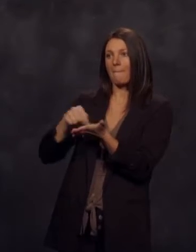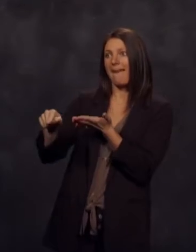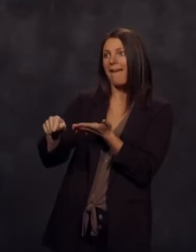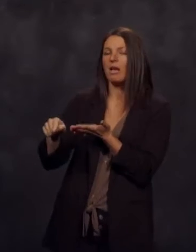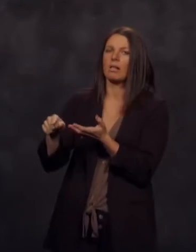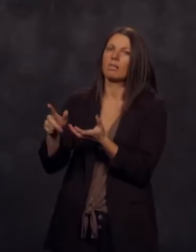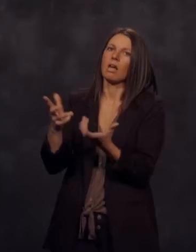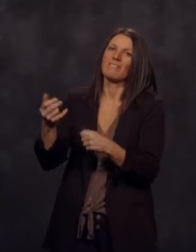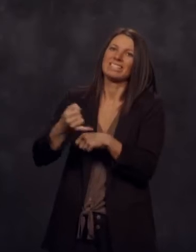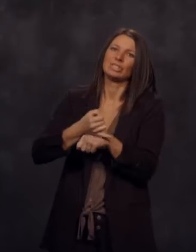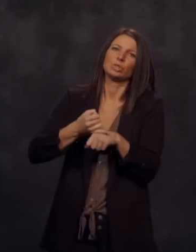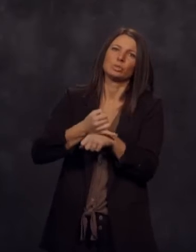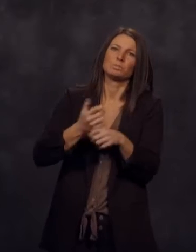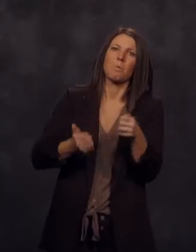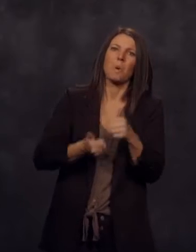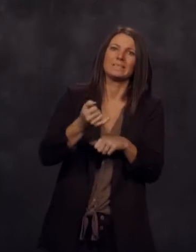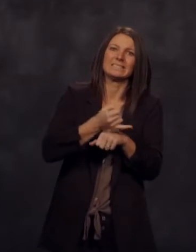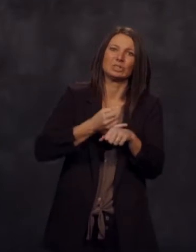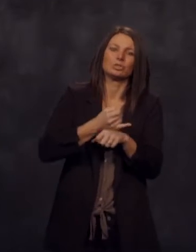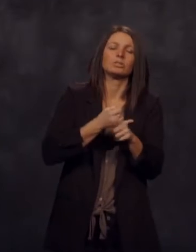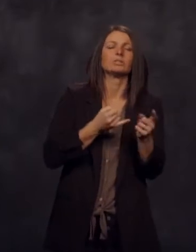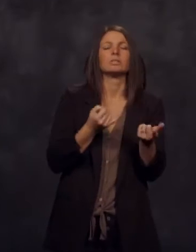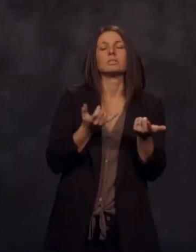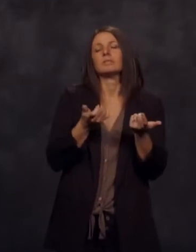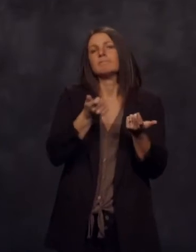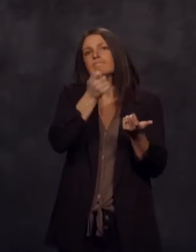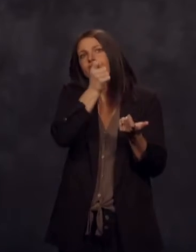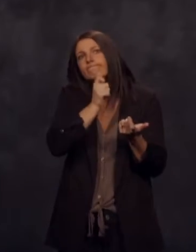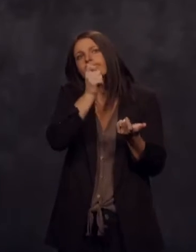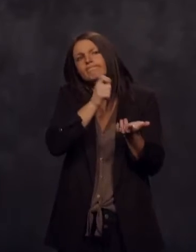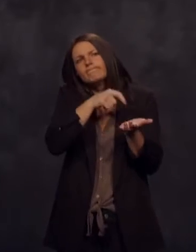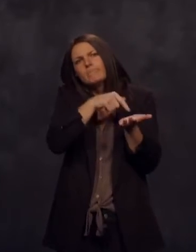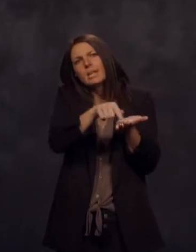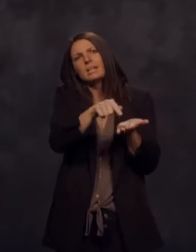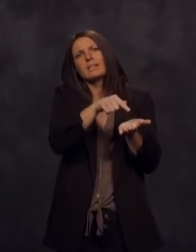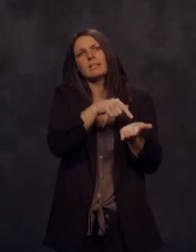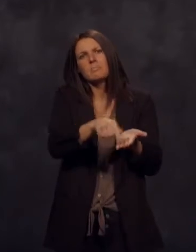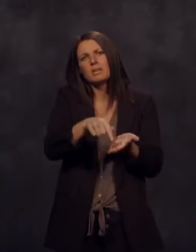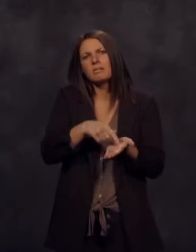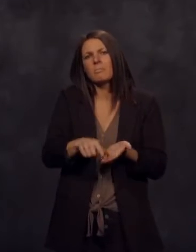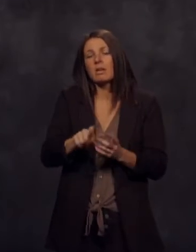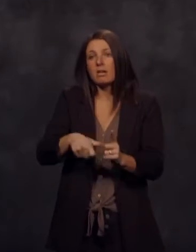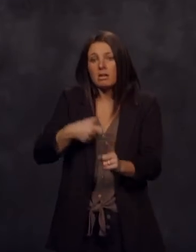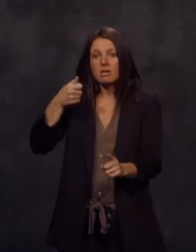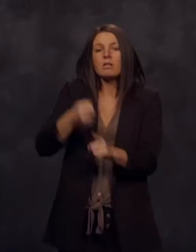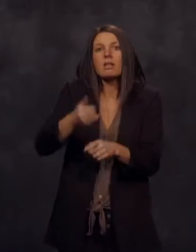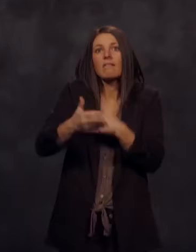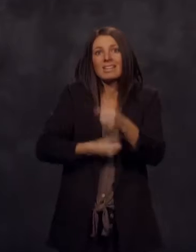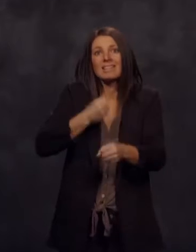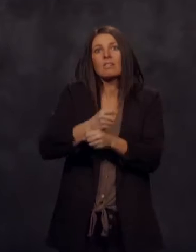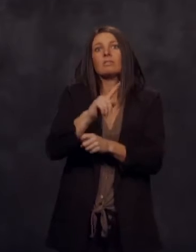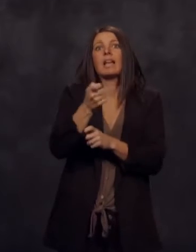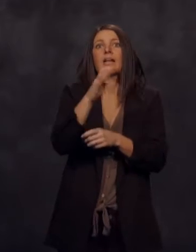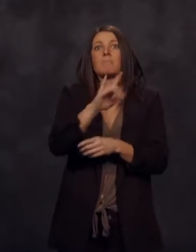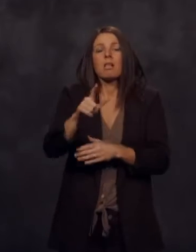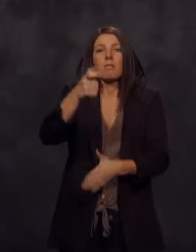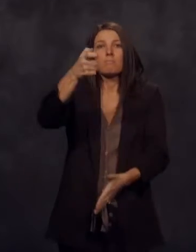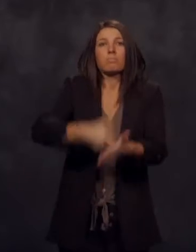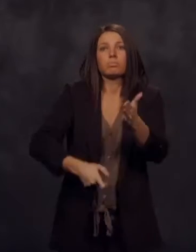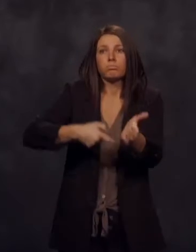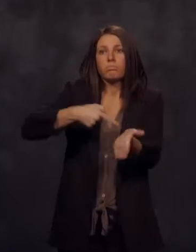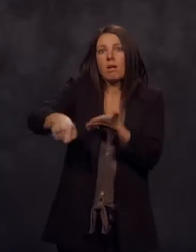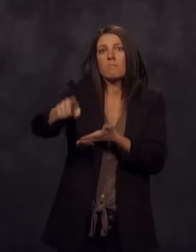lot of interest. And so then you make it through all these years of paying it, and then you get hit with a big tax bill.